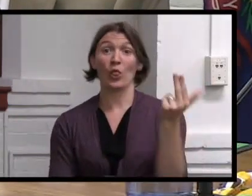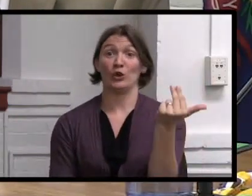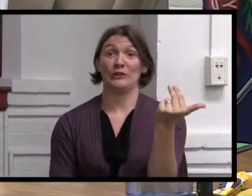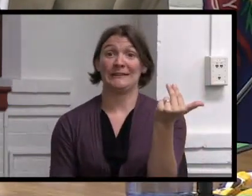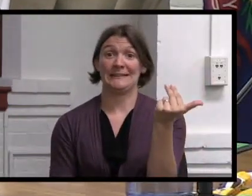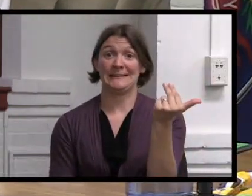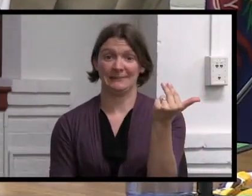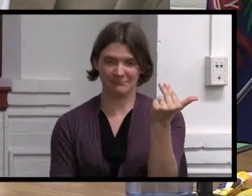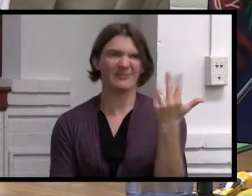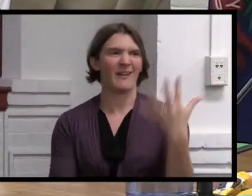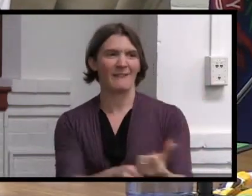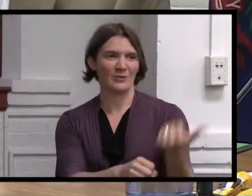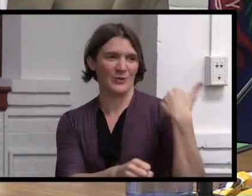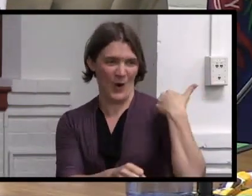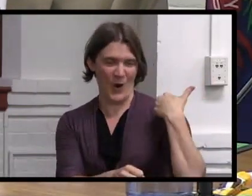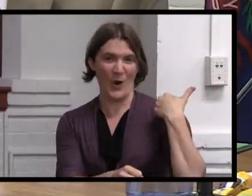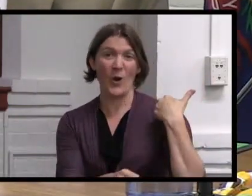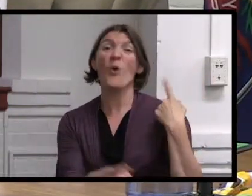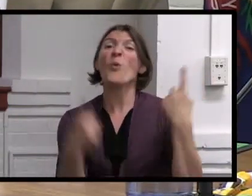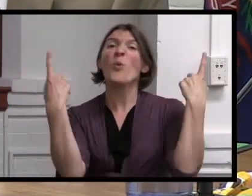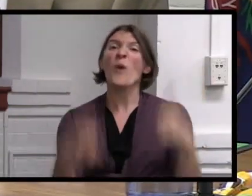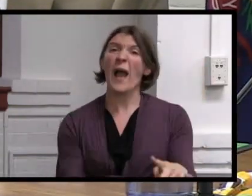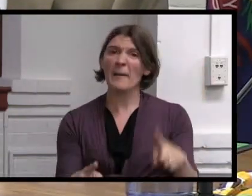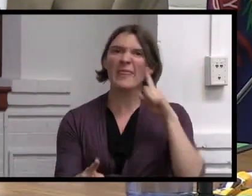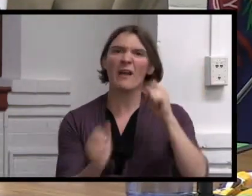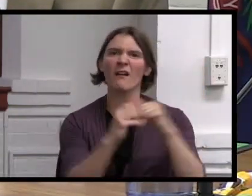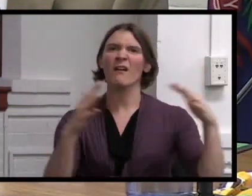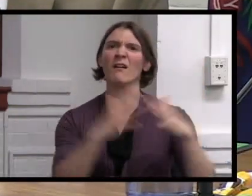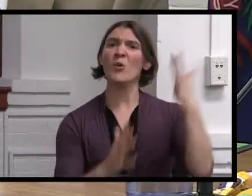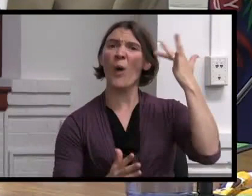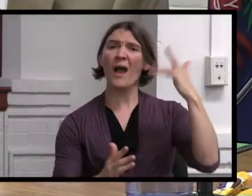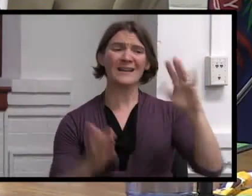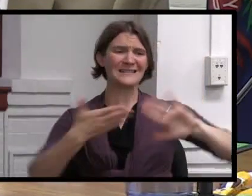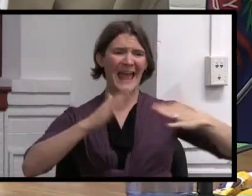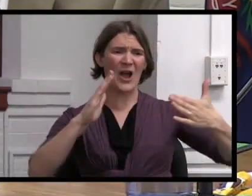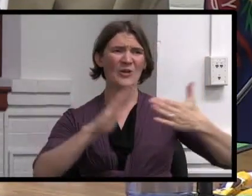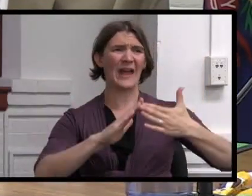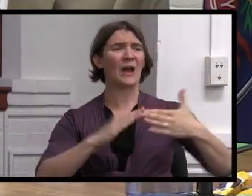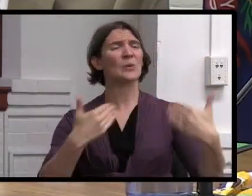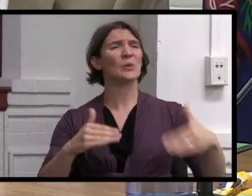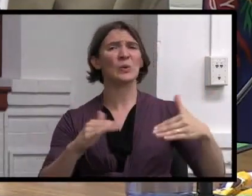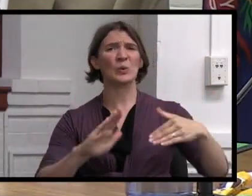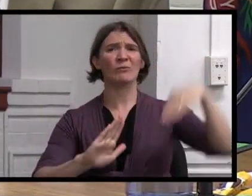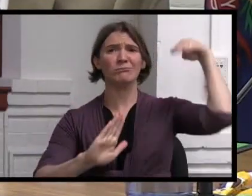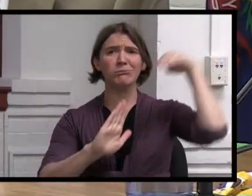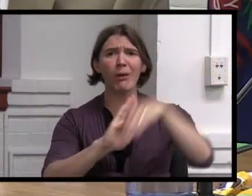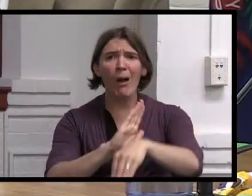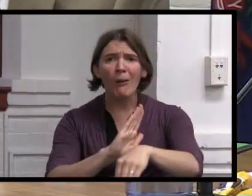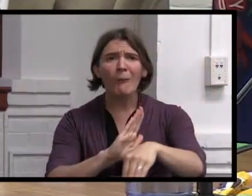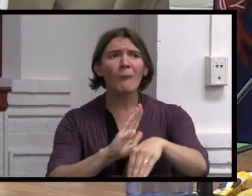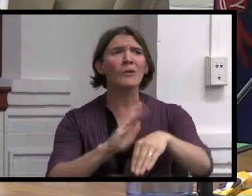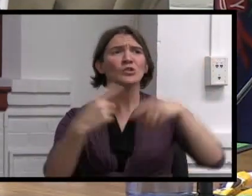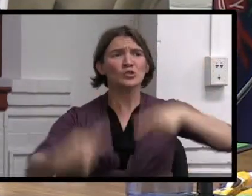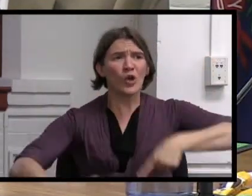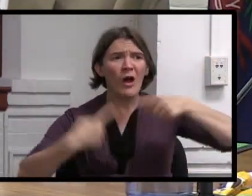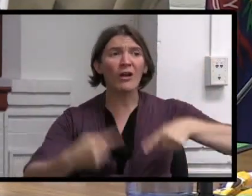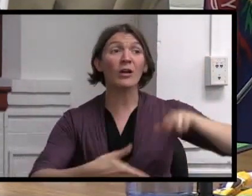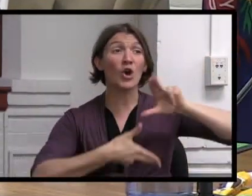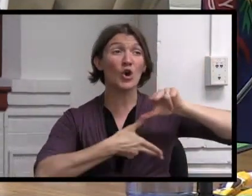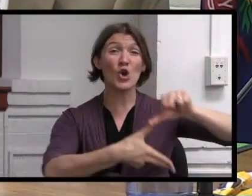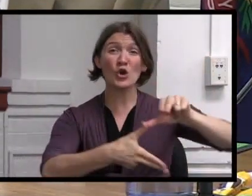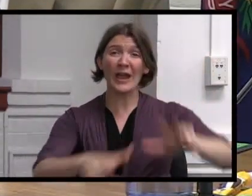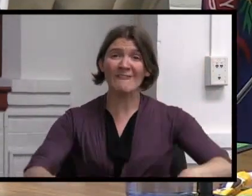2013 in response to the devastation that the downtown experienced from the aftermath of Tropical